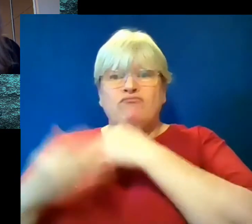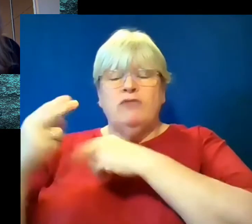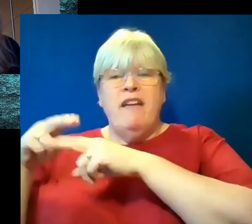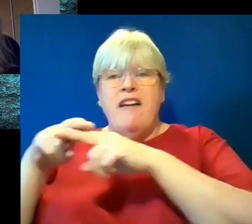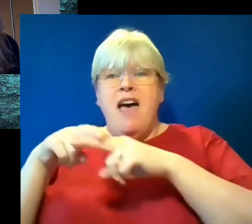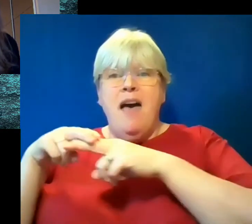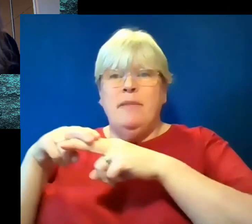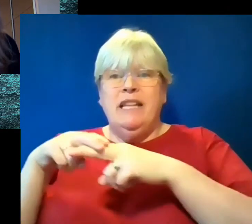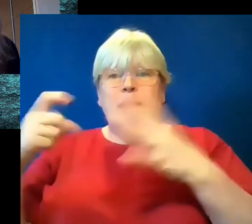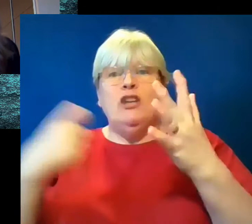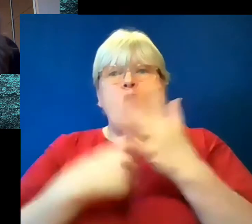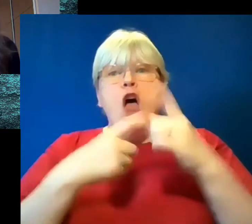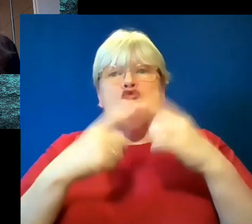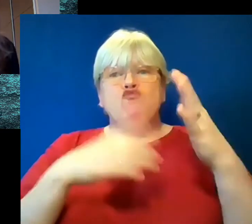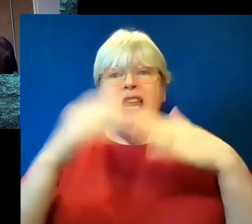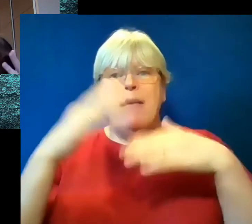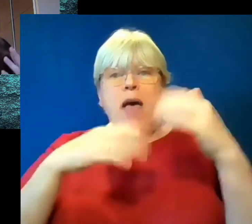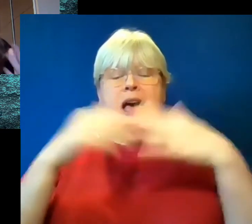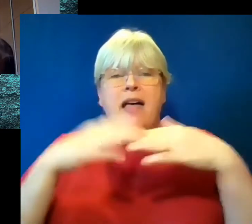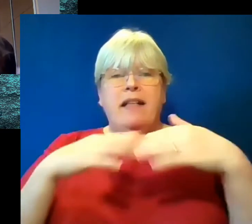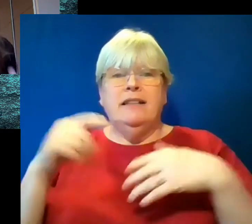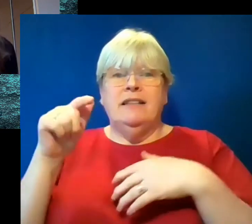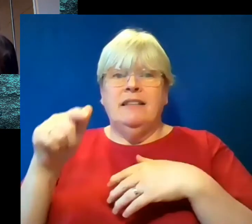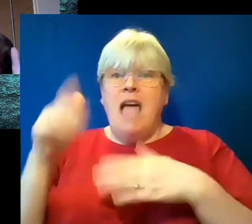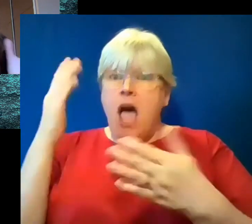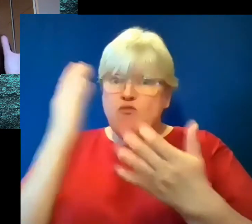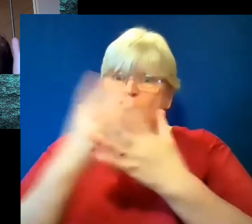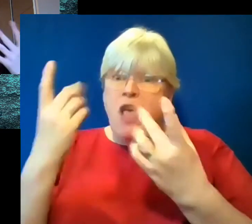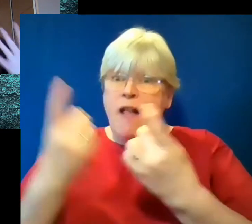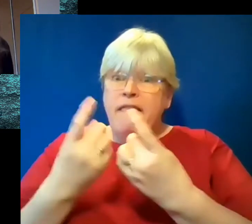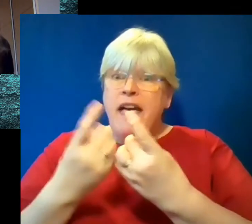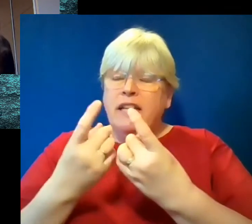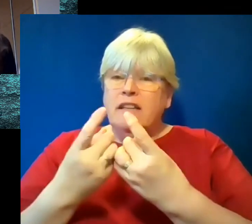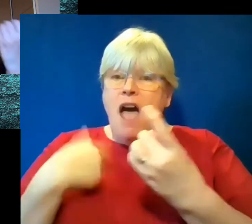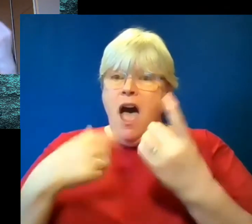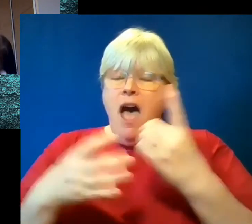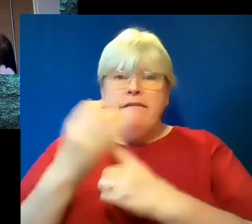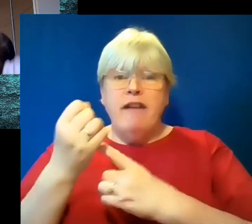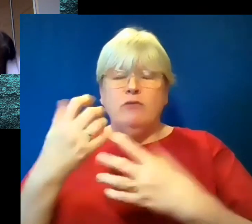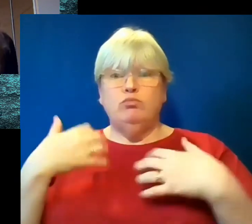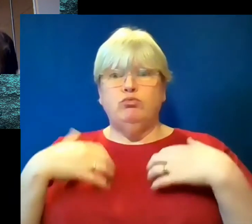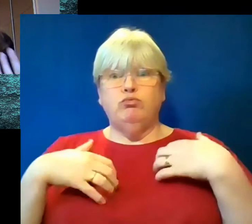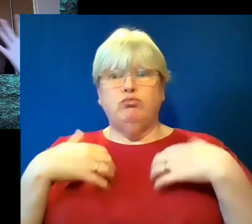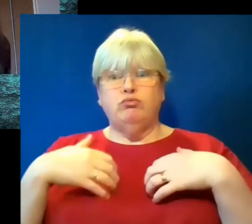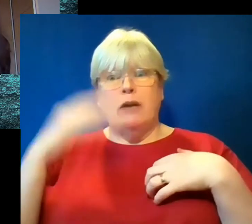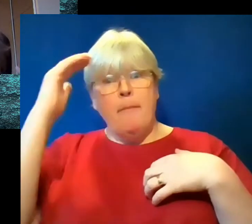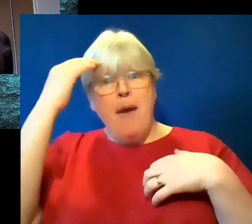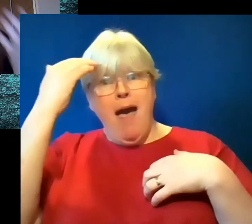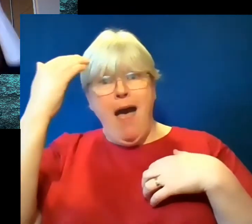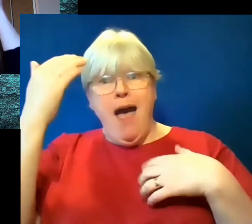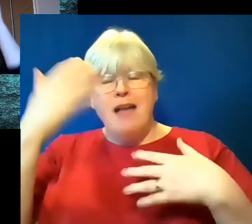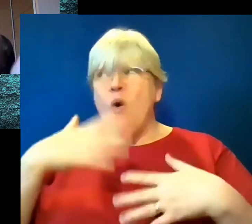come from? So that was a real thing, which I just found so insane and so